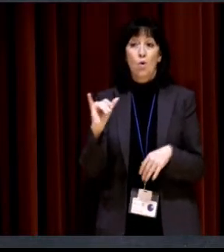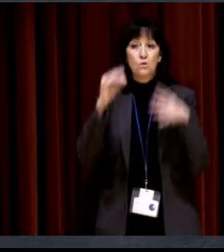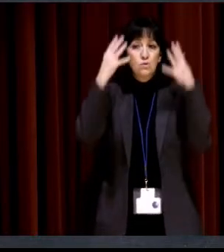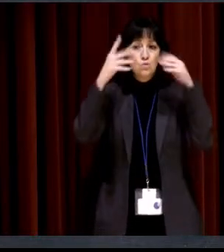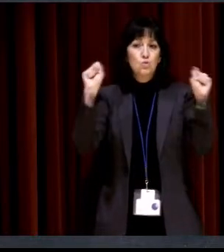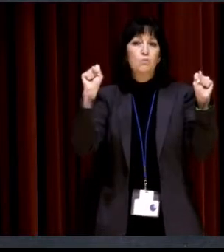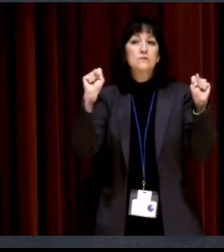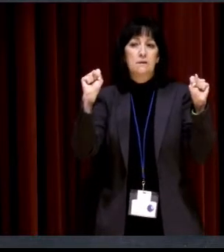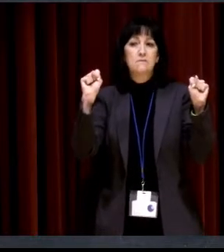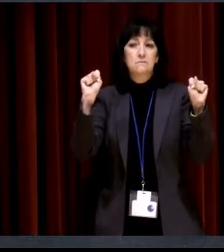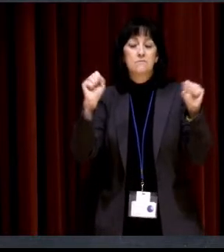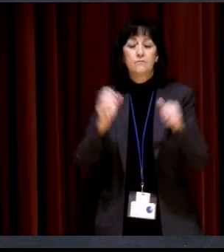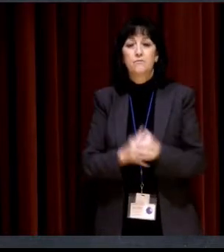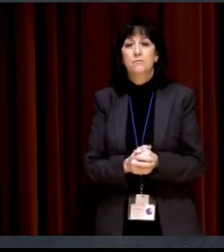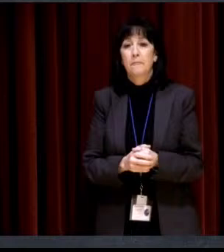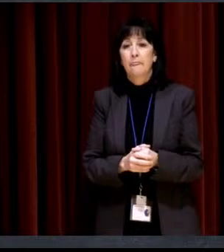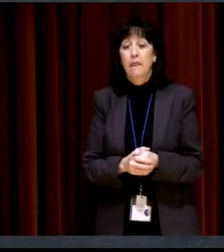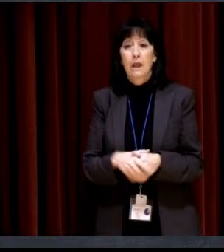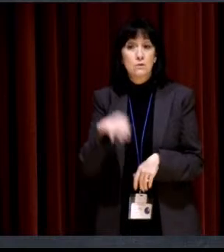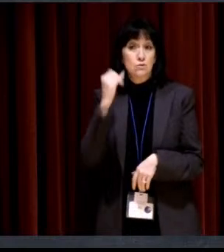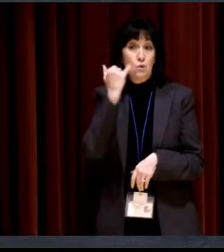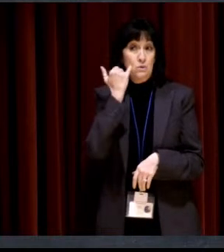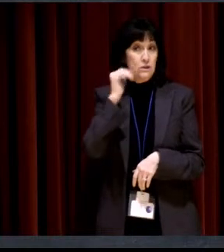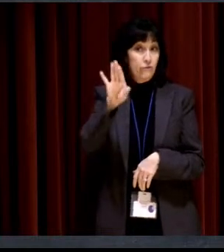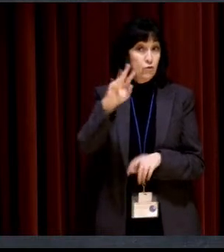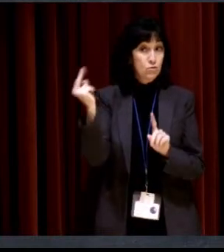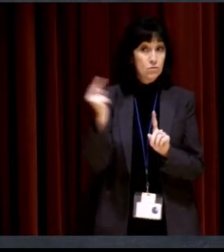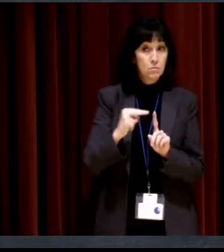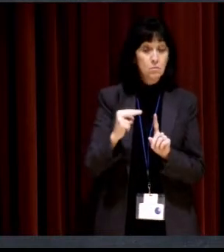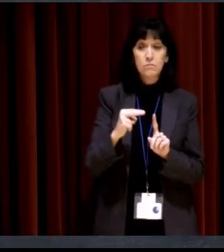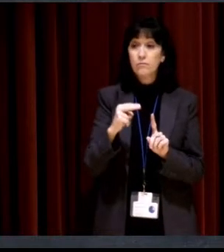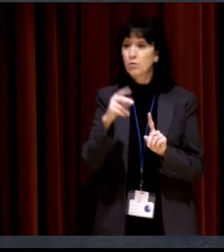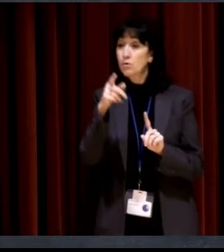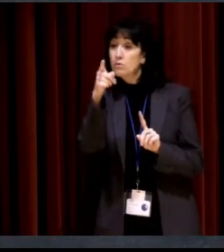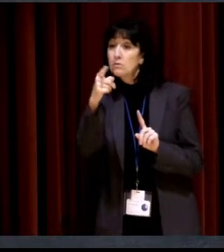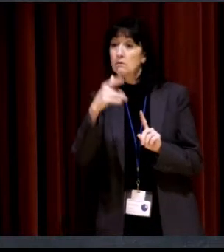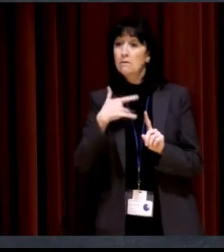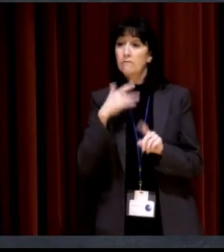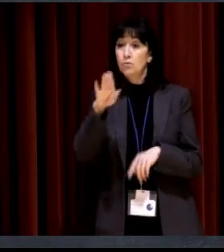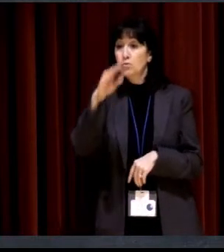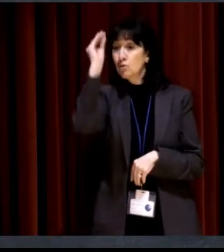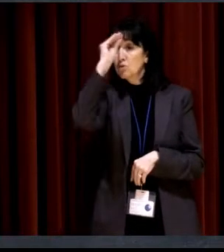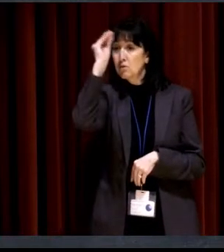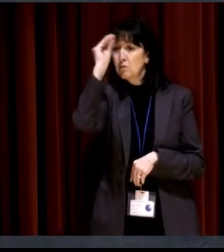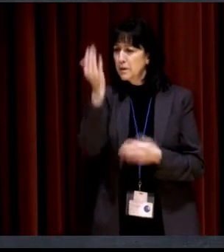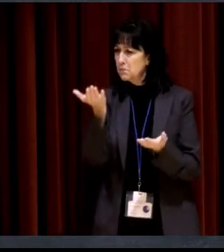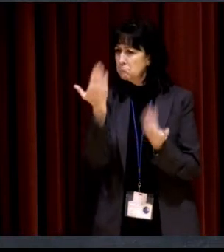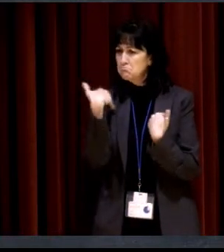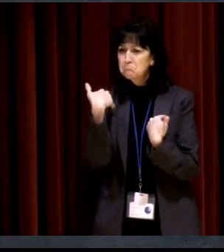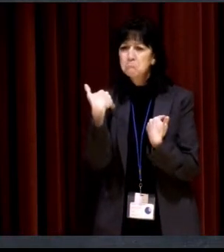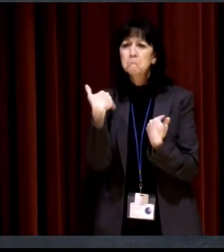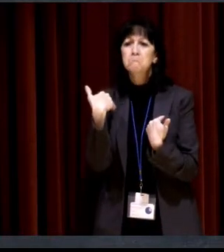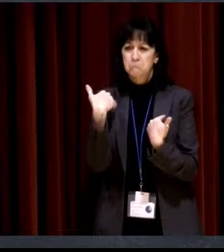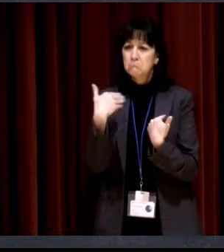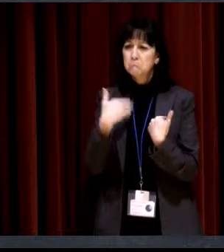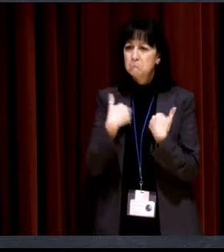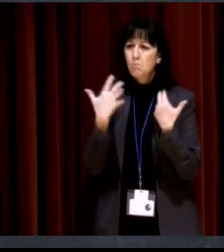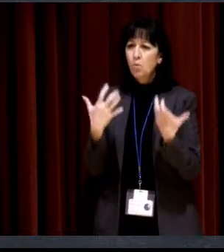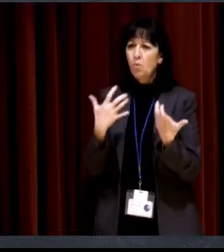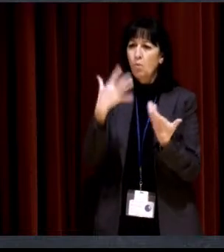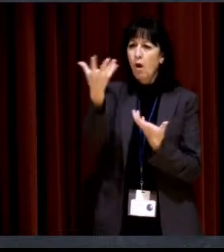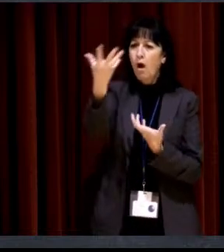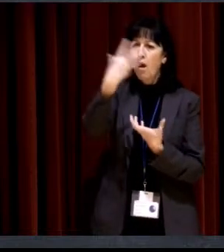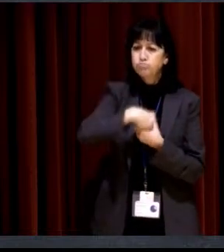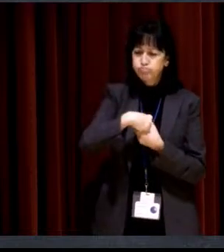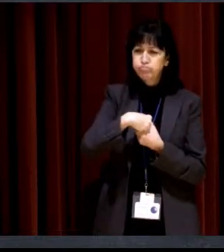So if you have a point of view on that, please share it with us so that we can make that part of our consideration. But